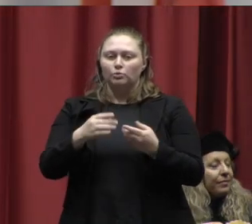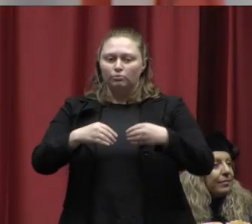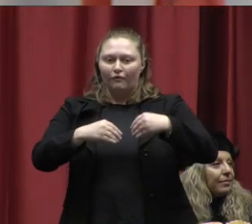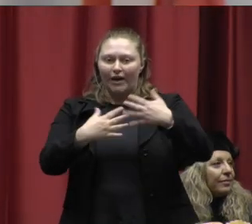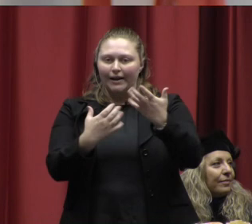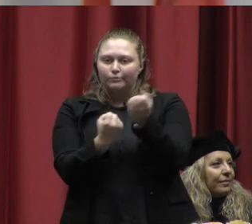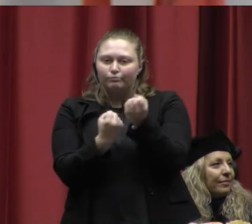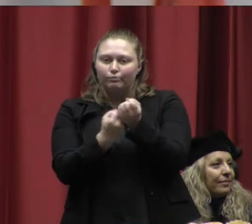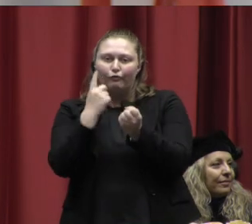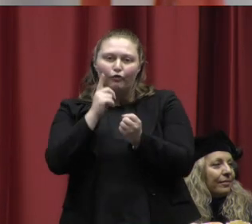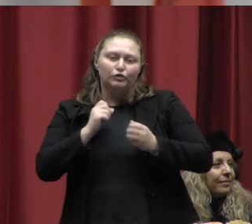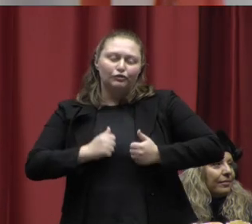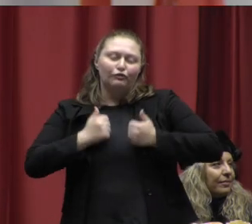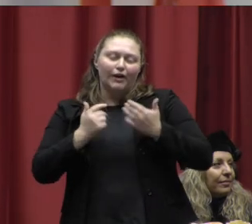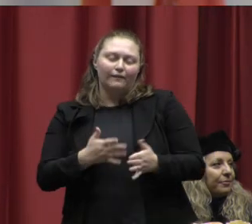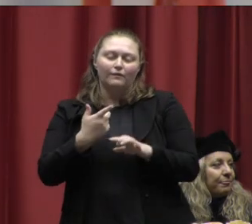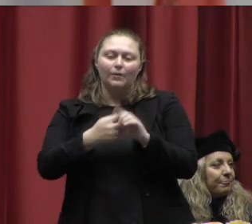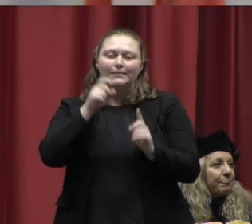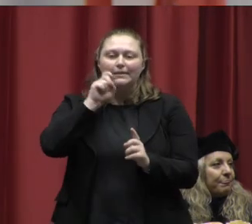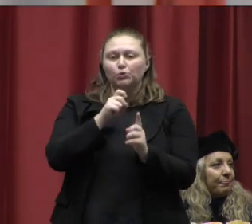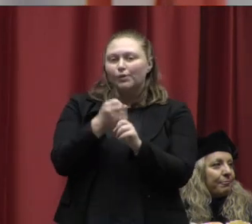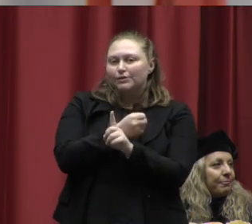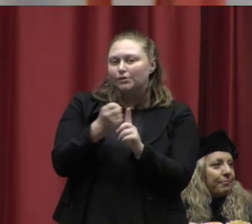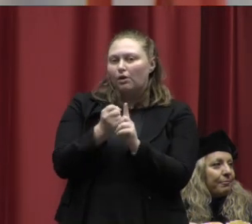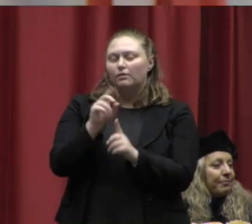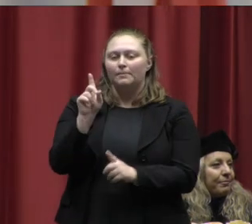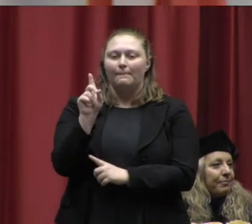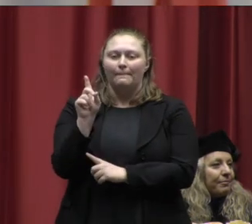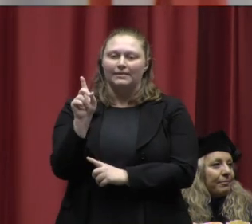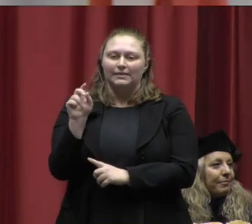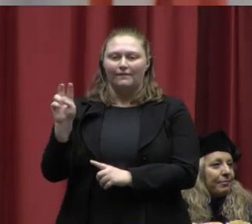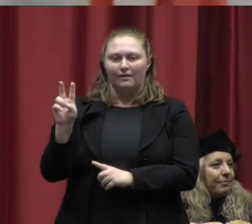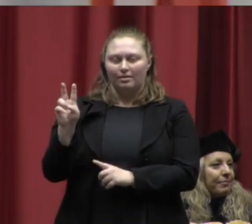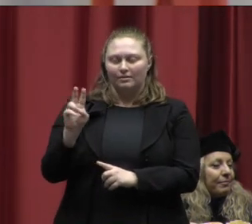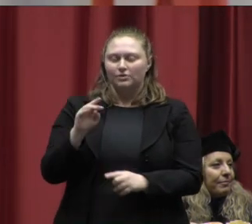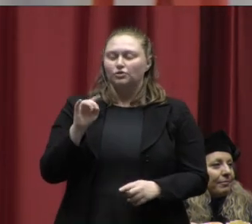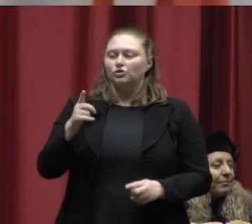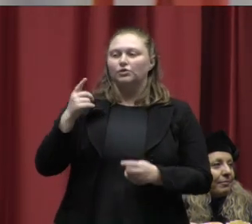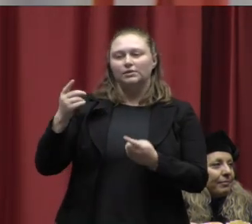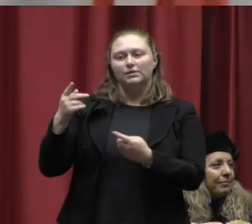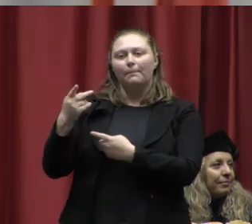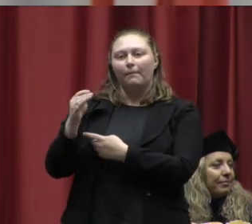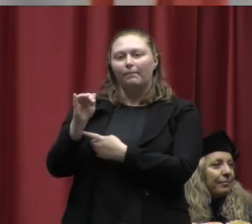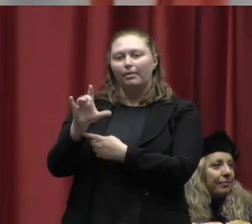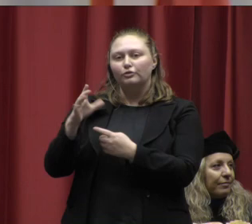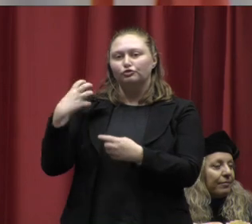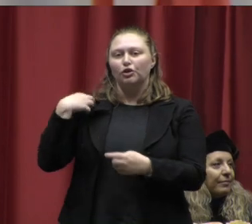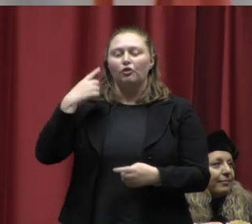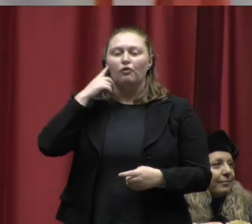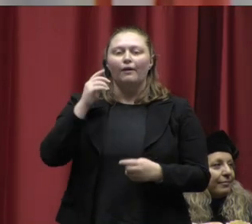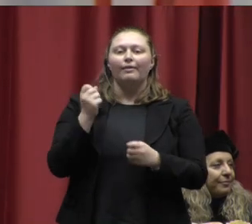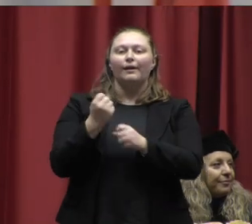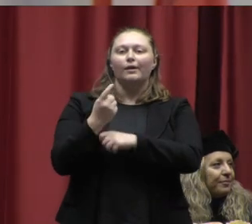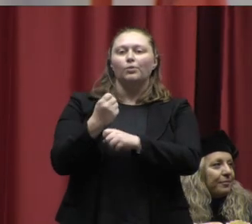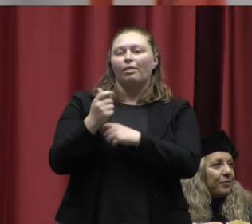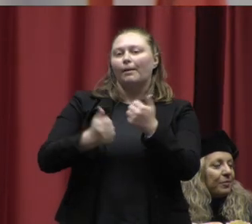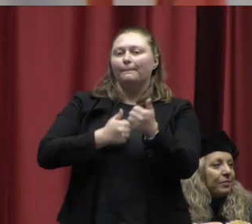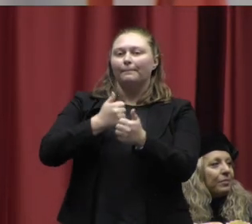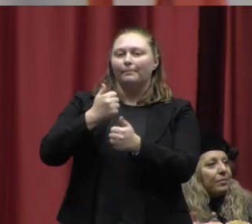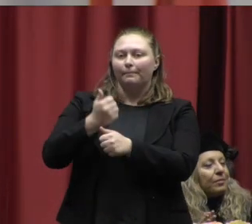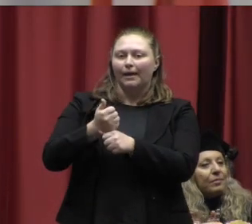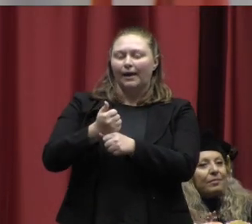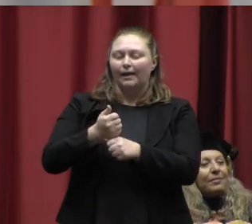assault and domestic violence. And Jennifer is our current chair of our Anderson Alumni Council. Please